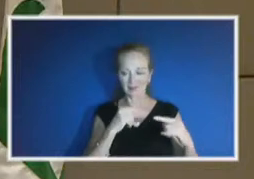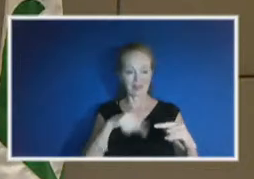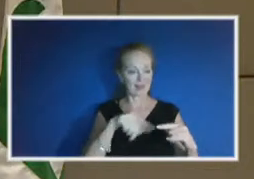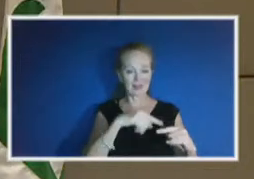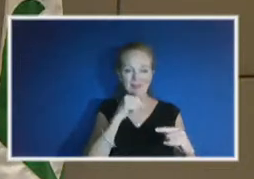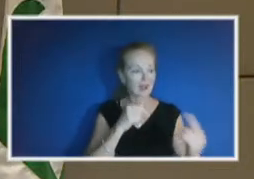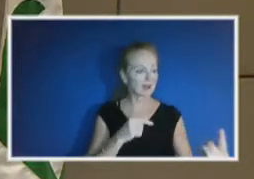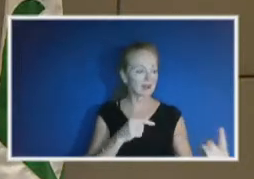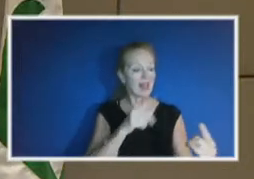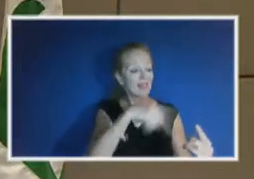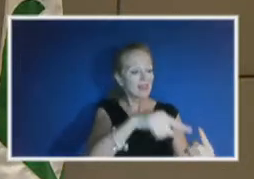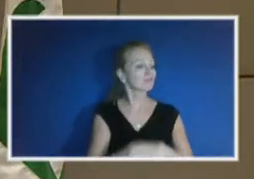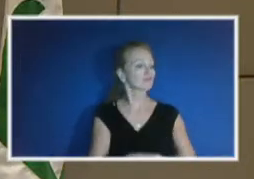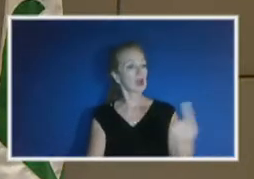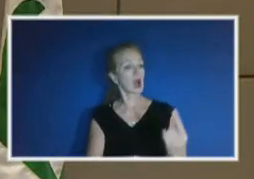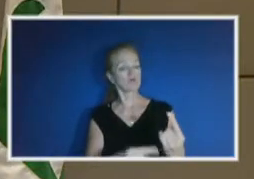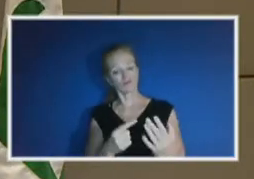us.